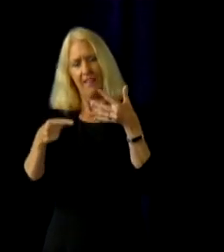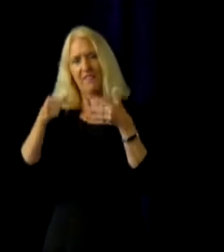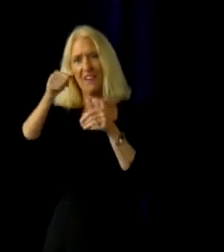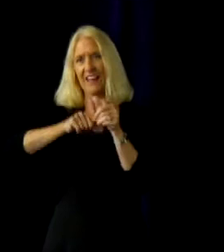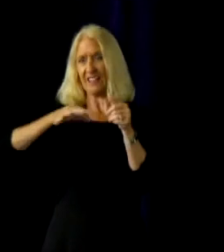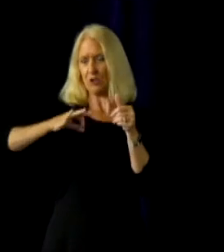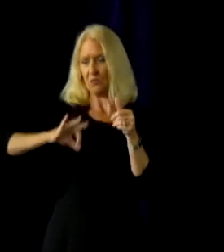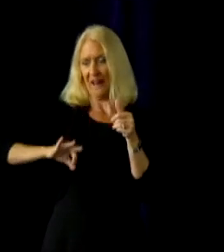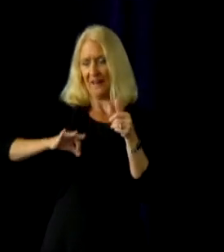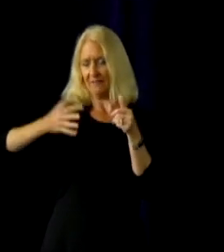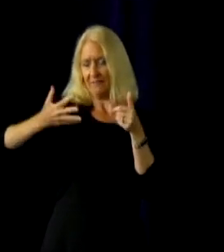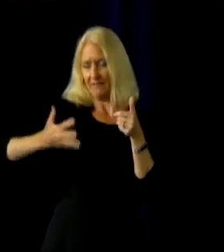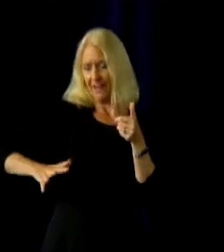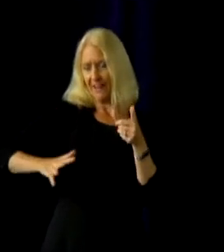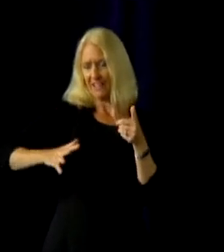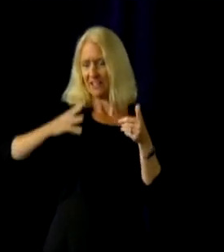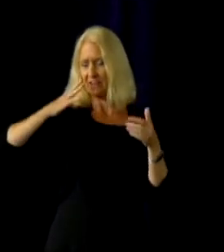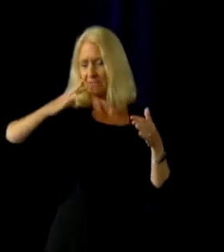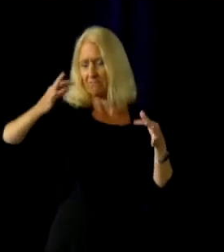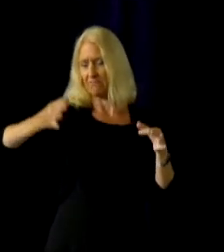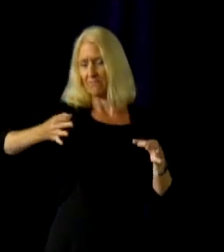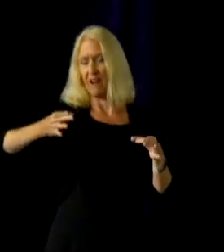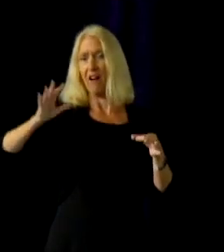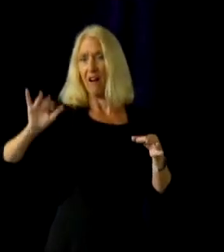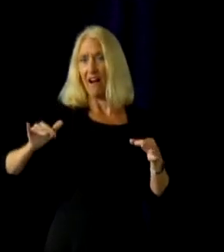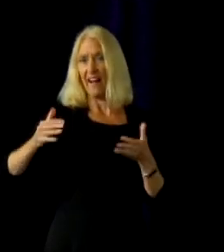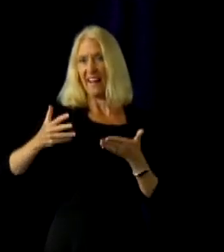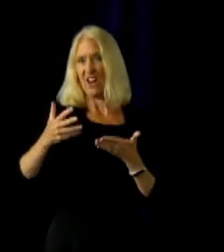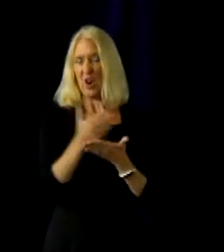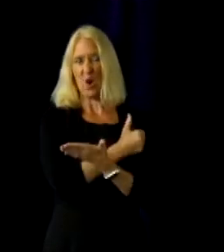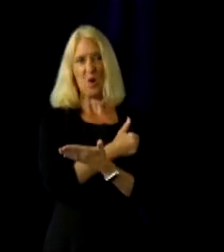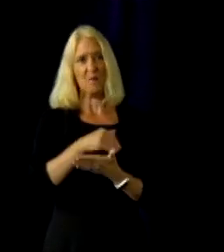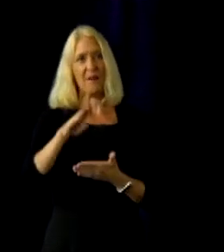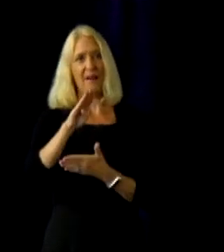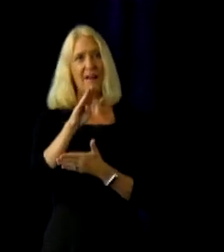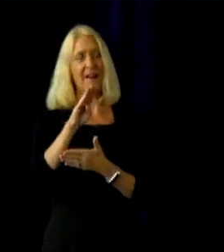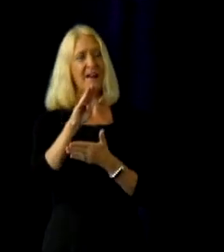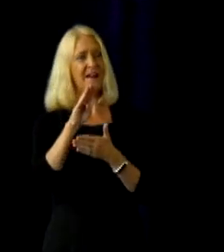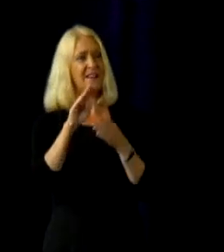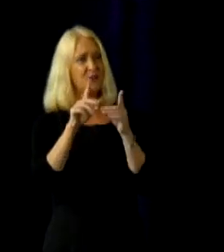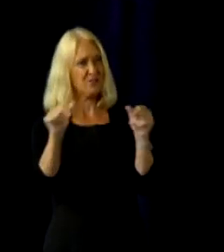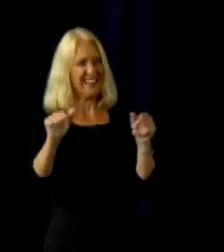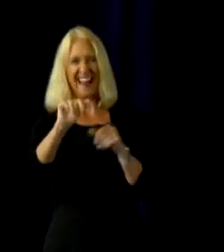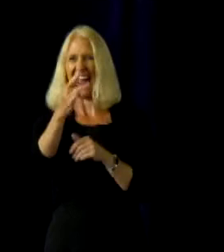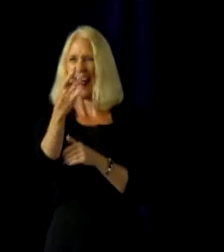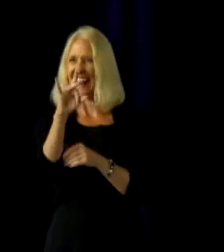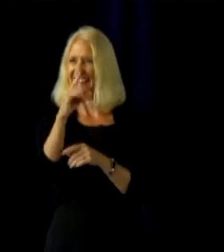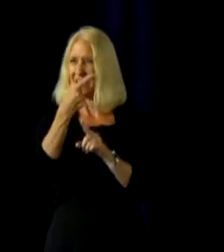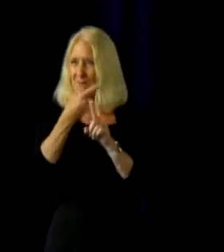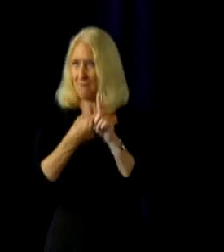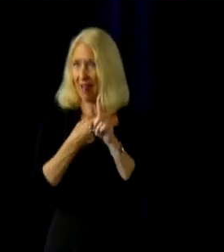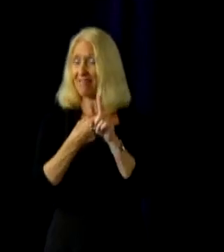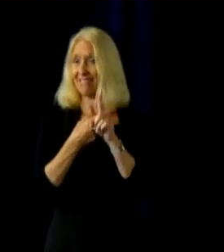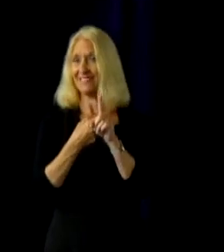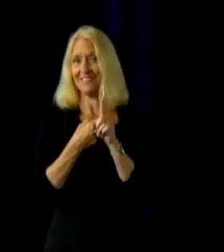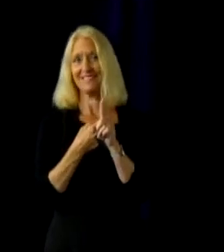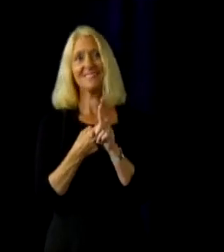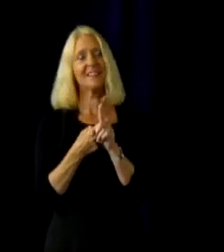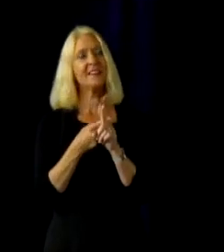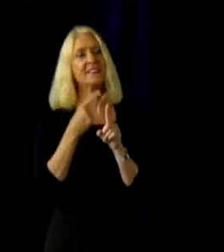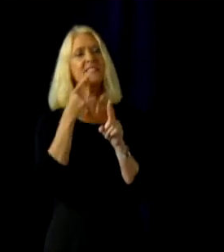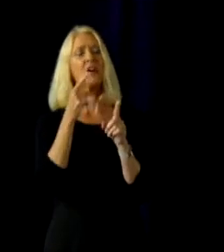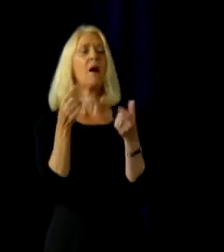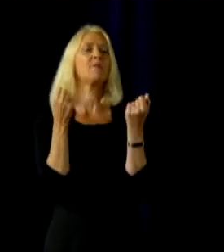it, we discovered that I could have that bachelor's degree in 18 months. And I'll never forget, I was driving underneath the bridge,